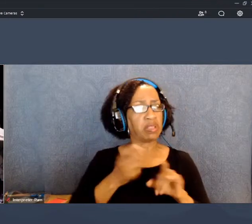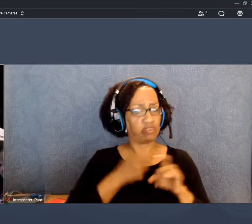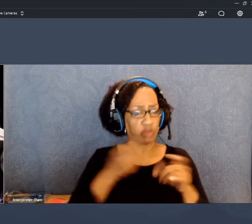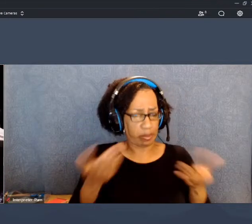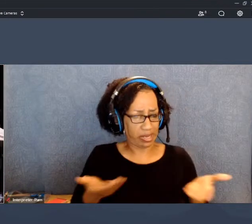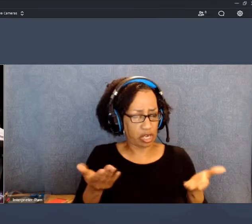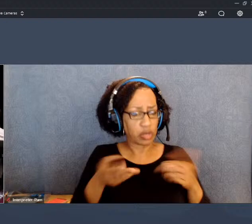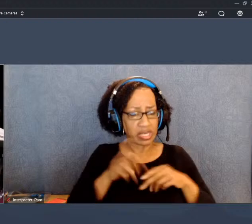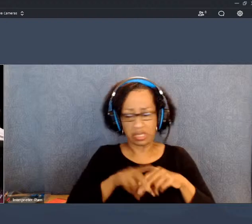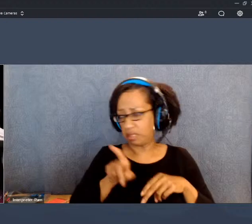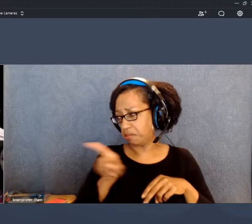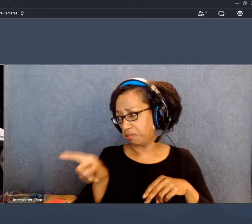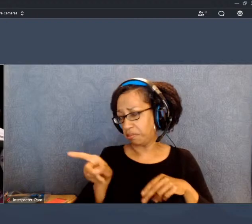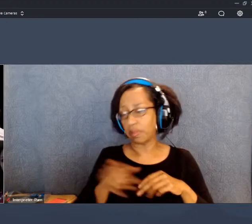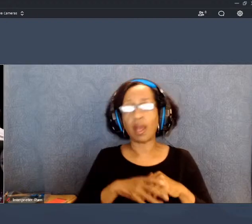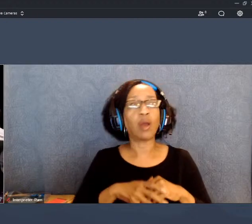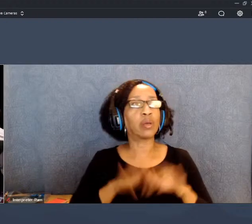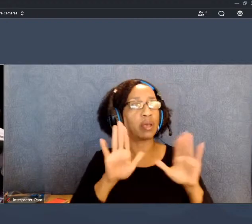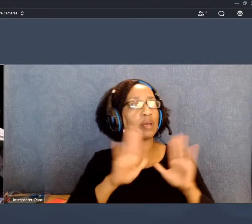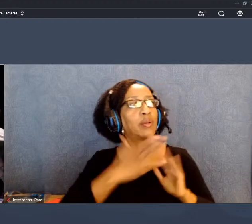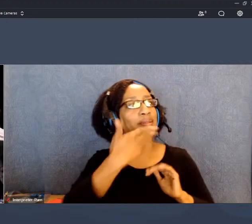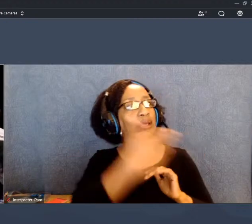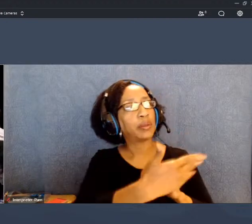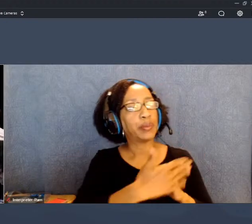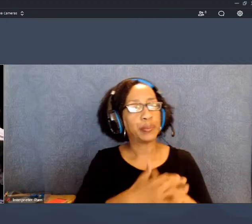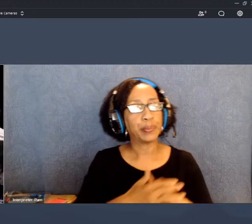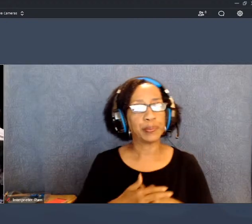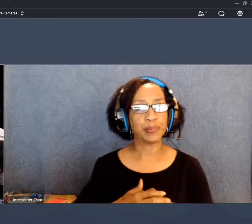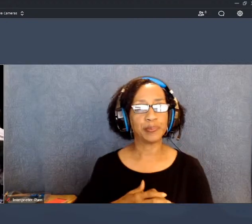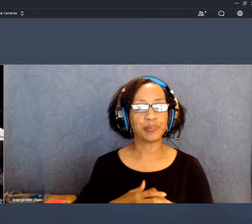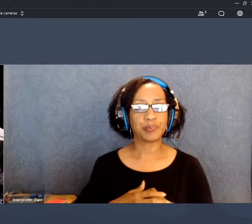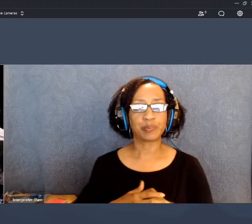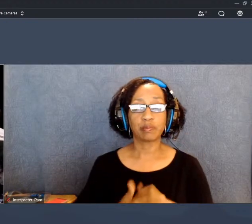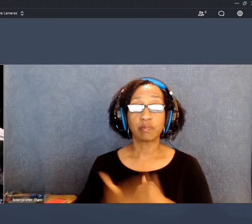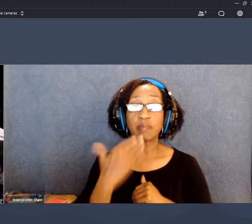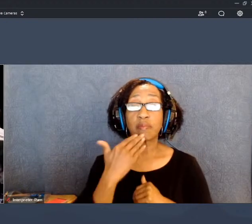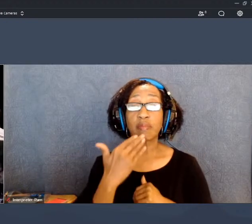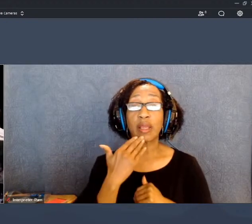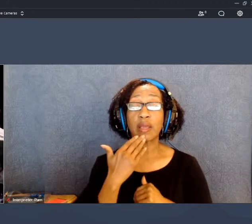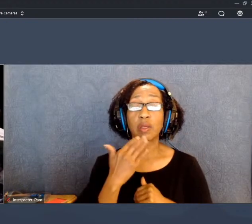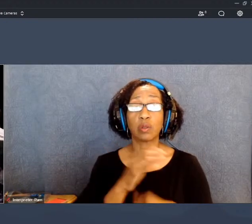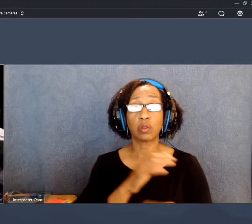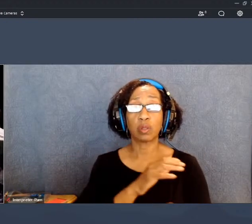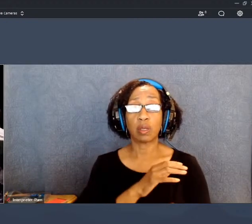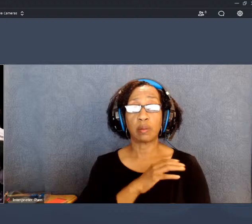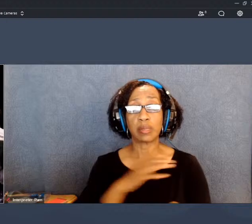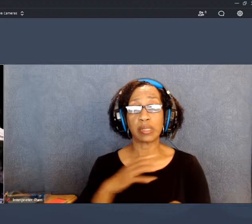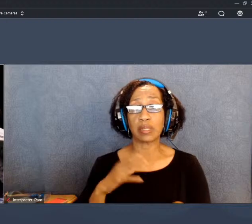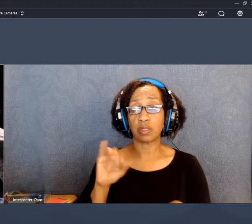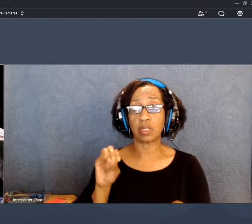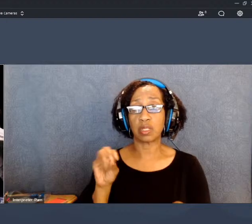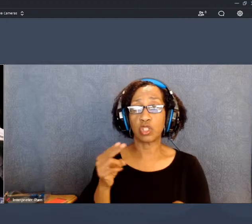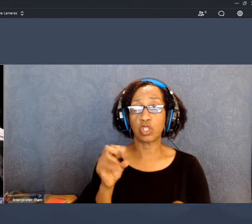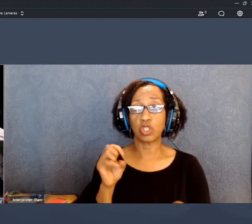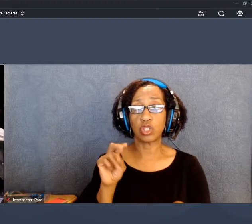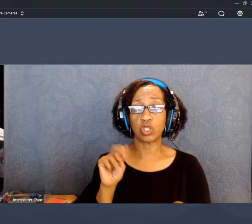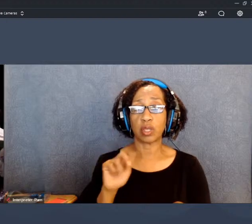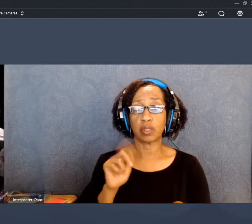here. Excellent. Thank you. Thank you very much. Councilor Johnson, you're recognized.